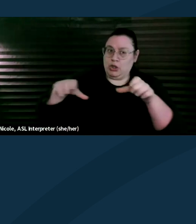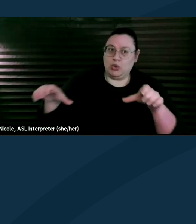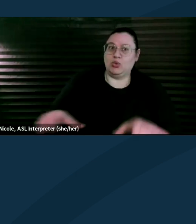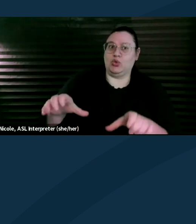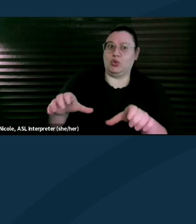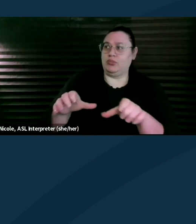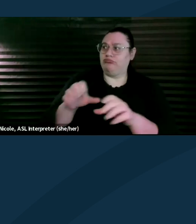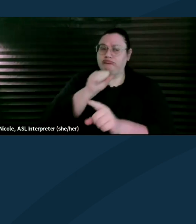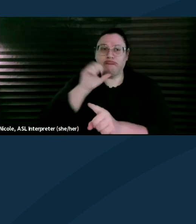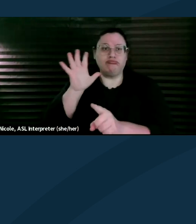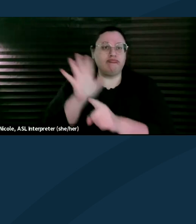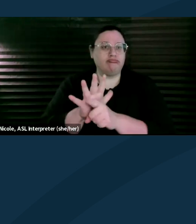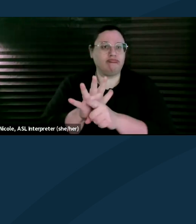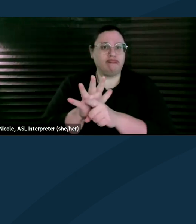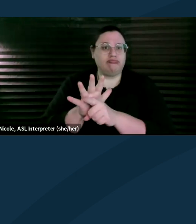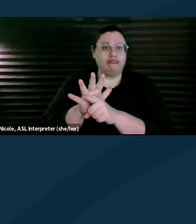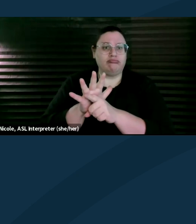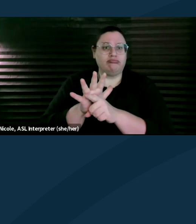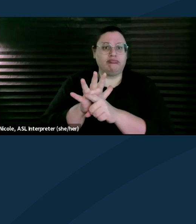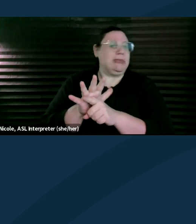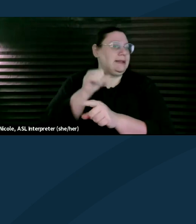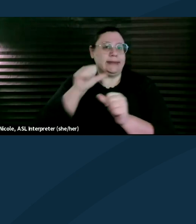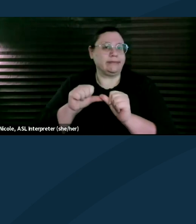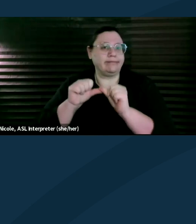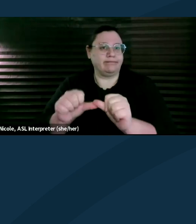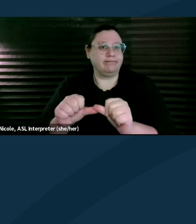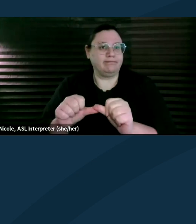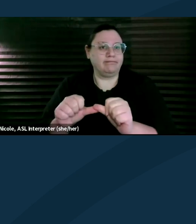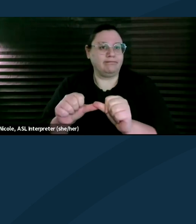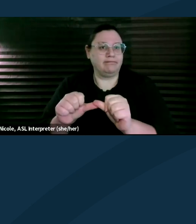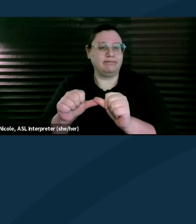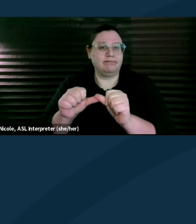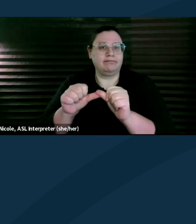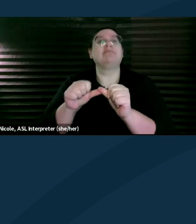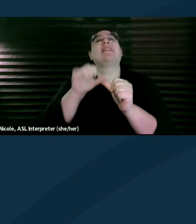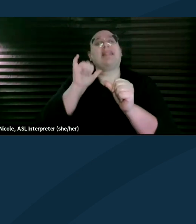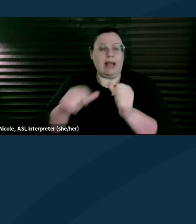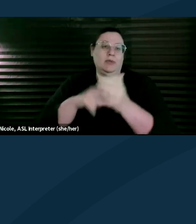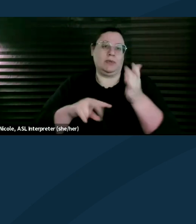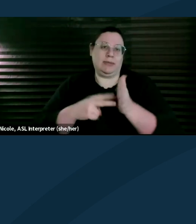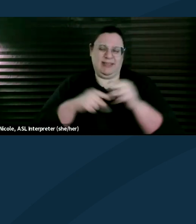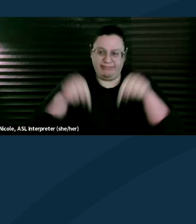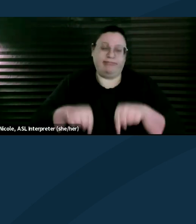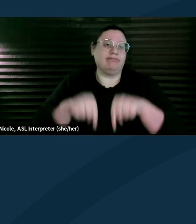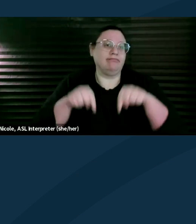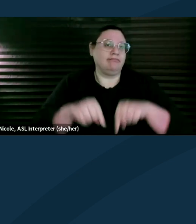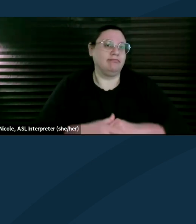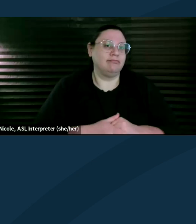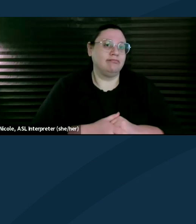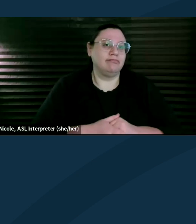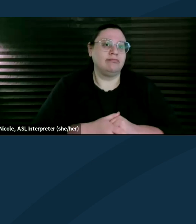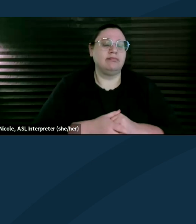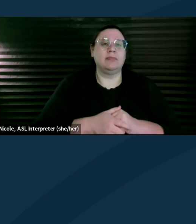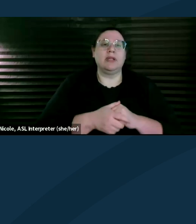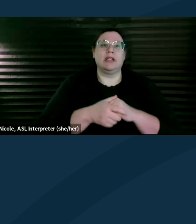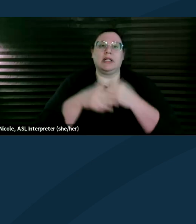to ensure that it don't continue. And this is what I meant, right? It's trying to